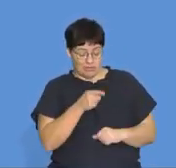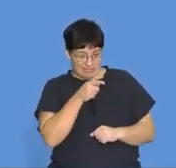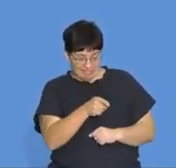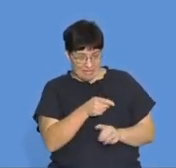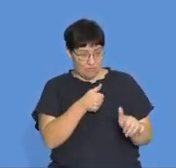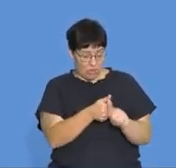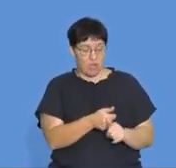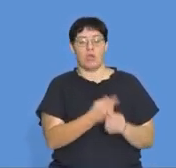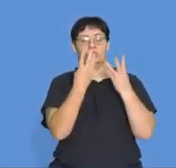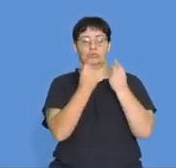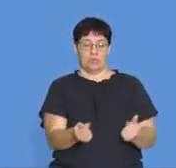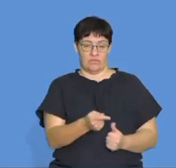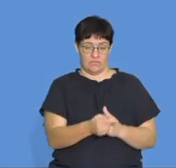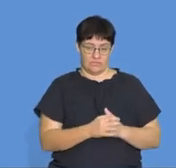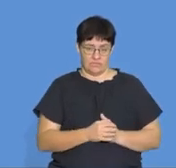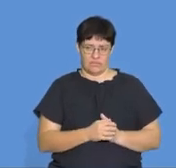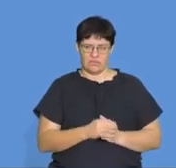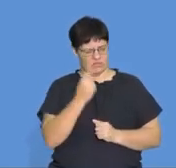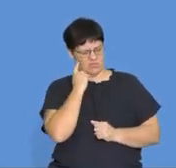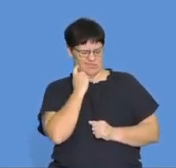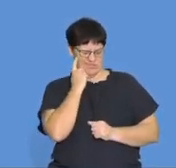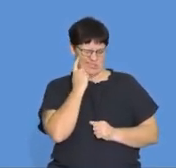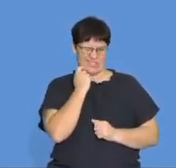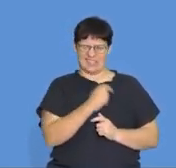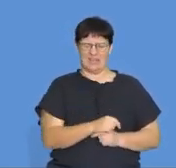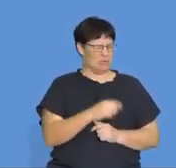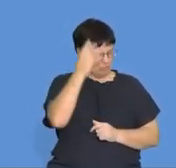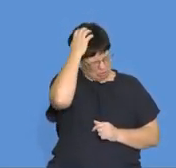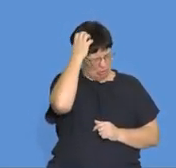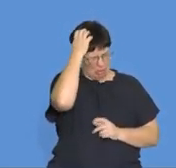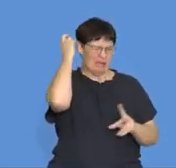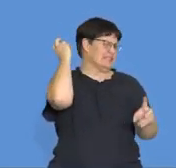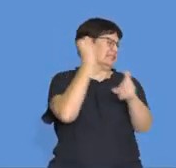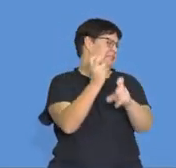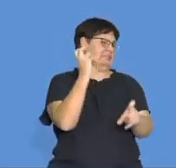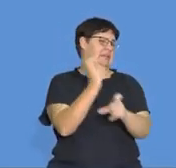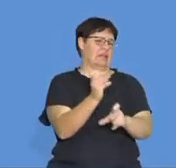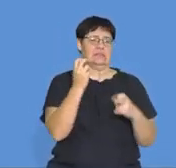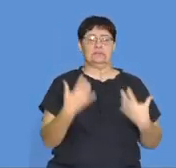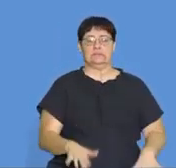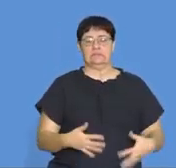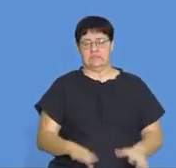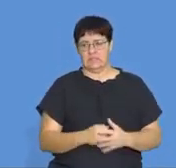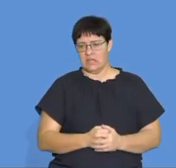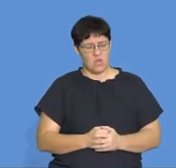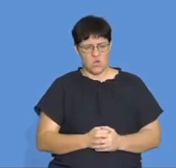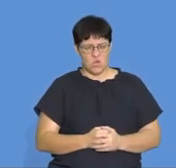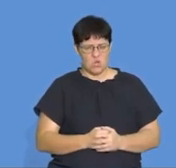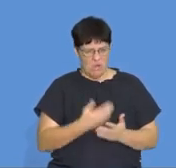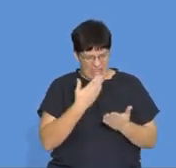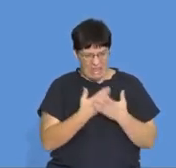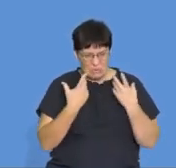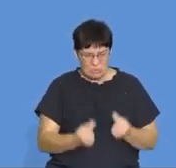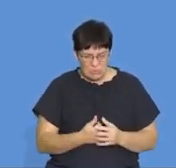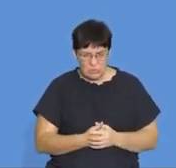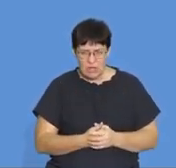Now, guys, I'm looking at this and I'm thinking to myself, here, this looks so complex. Will you even be able to do